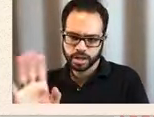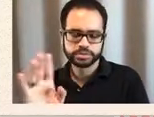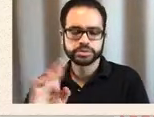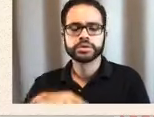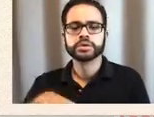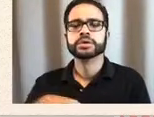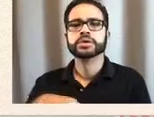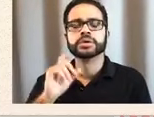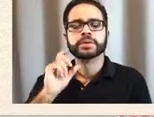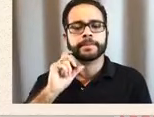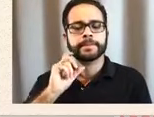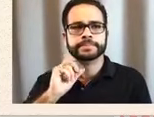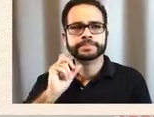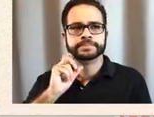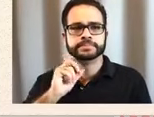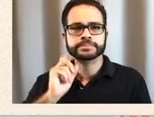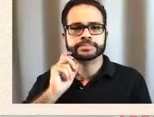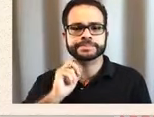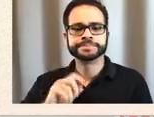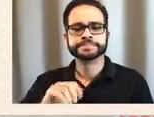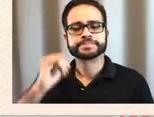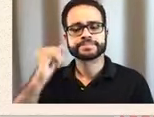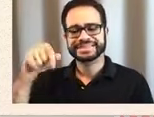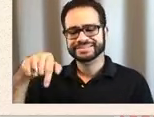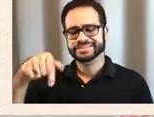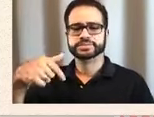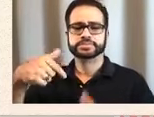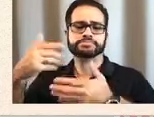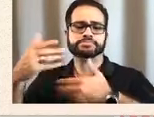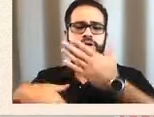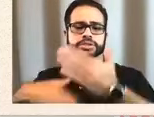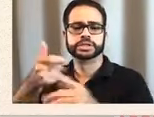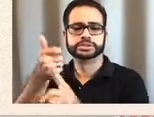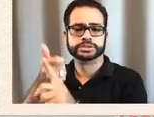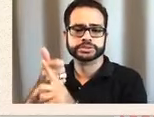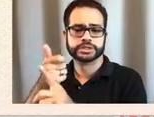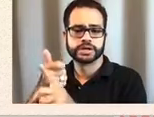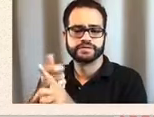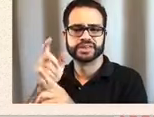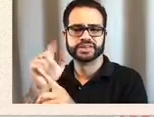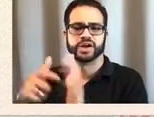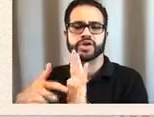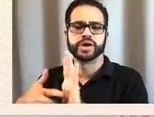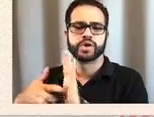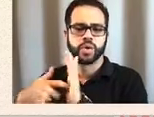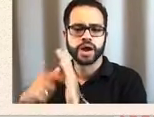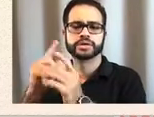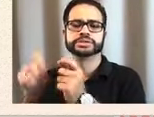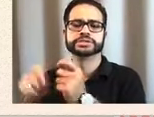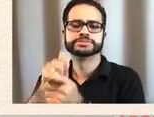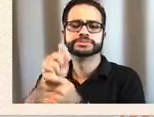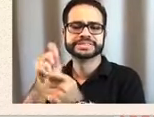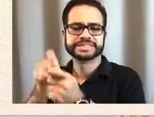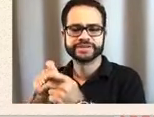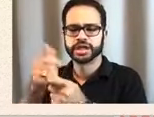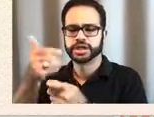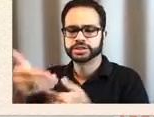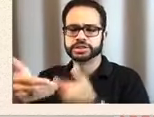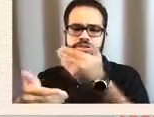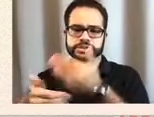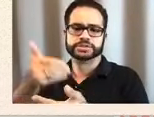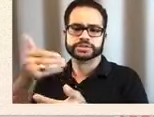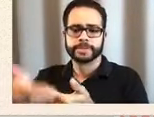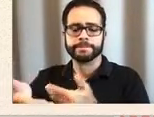This is a process that requires specific steps, but as long as those